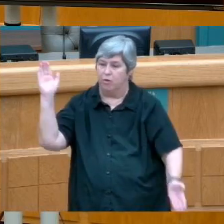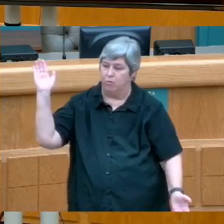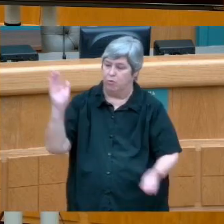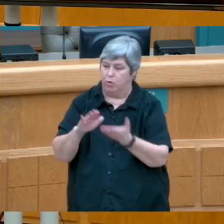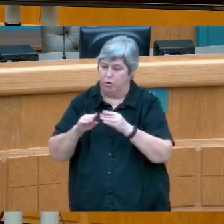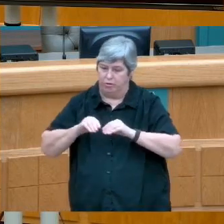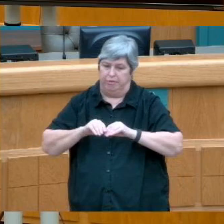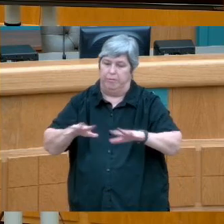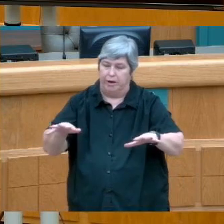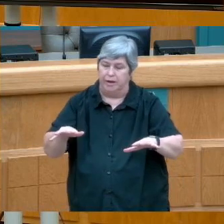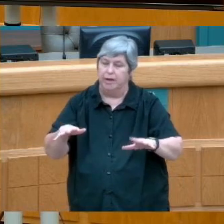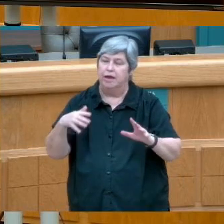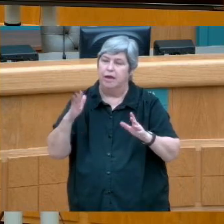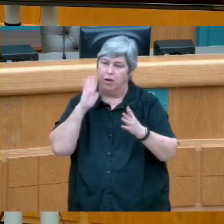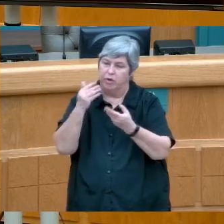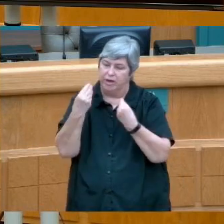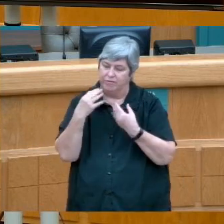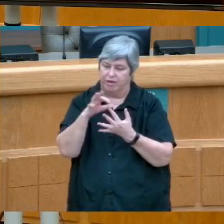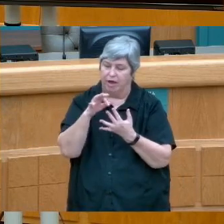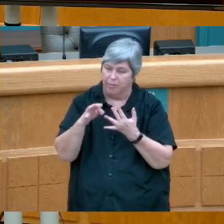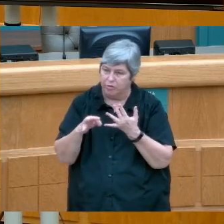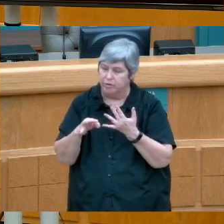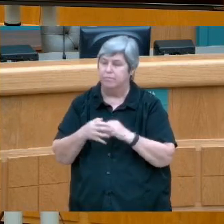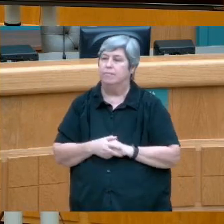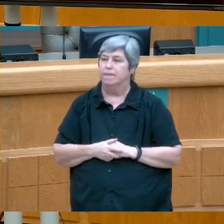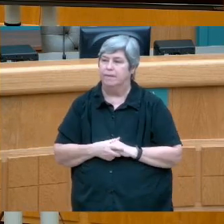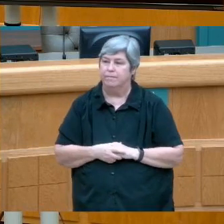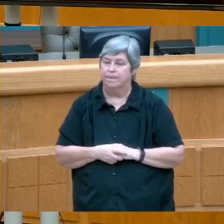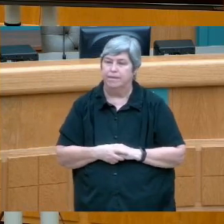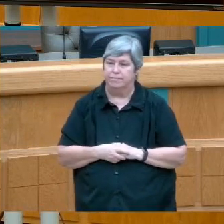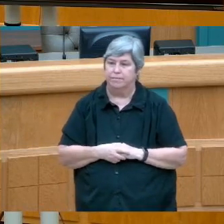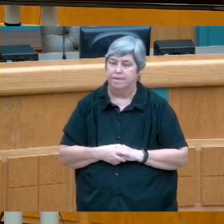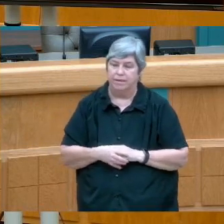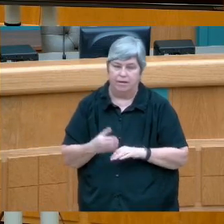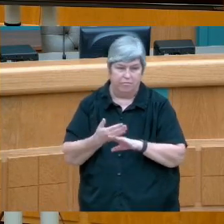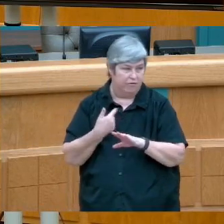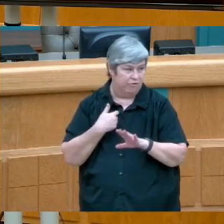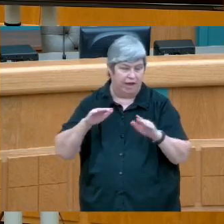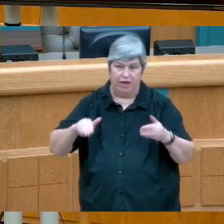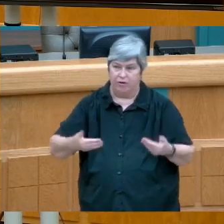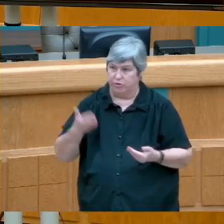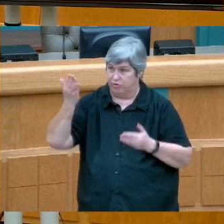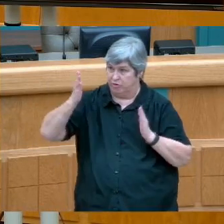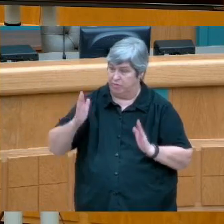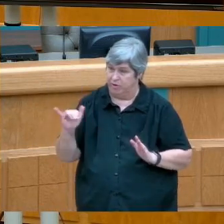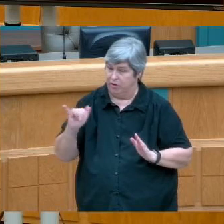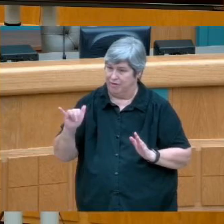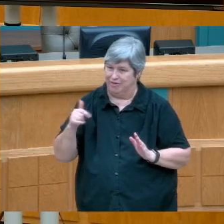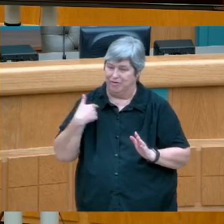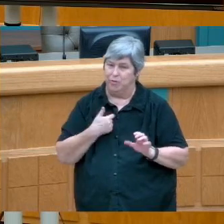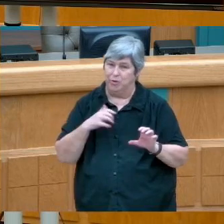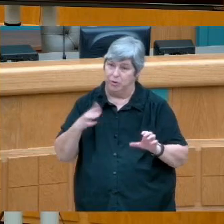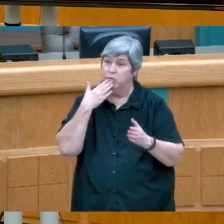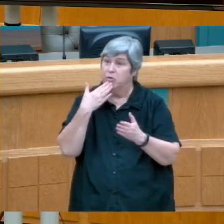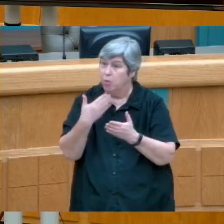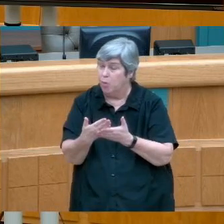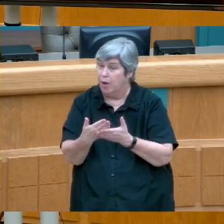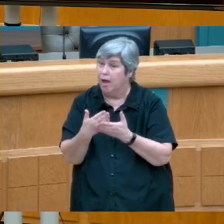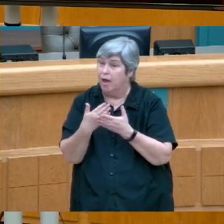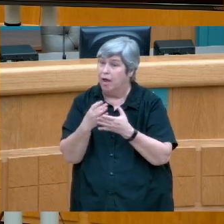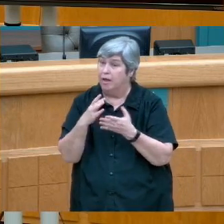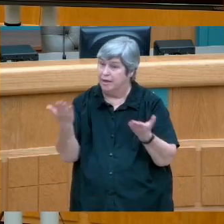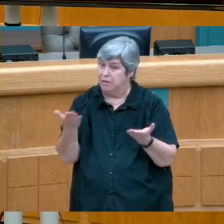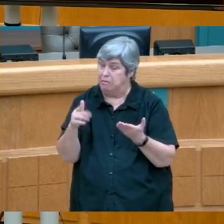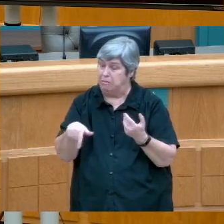transmission, and will give us options. And before I introduce the speaker, also I'll say we're doing good in the